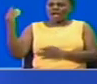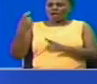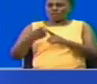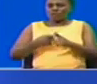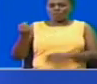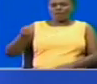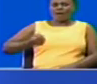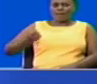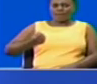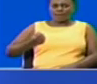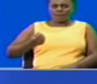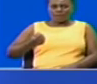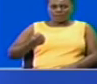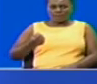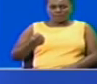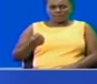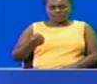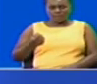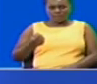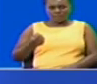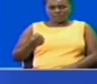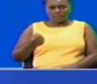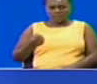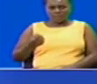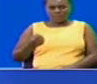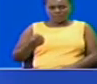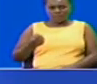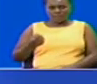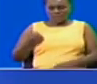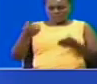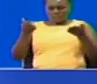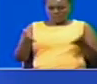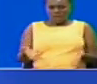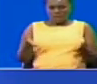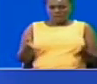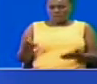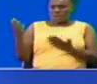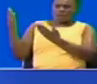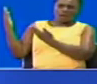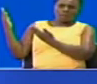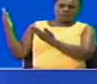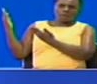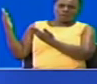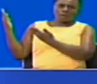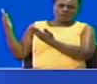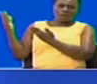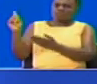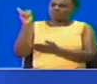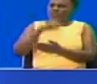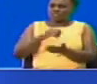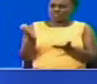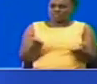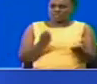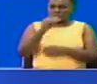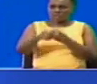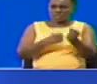assumed was there without shooting them in the head and chest. Kwa sasa maafisa hawa wawili watalazimika kukamilisha kifungo cha